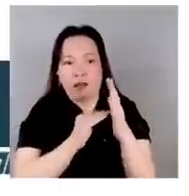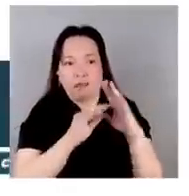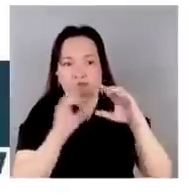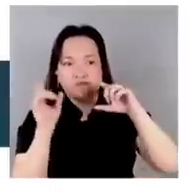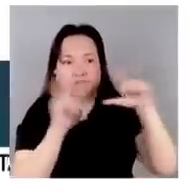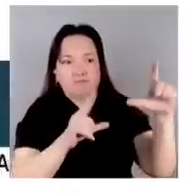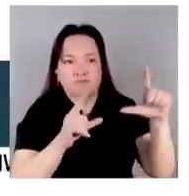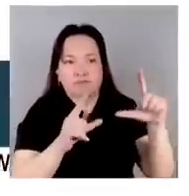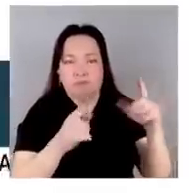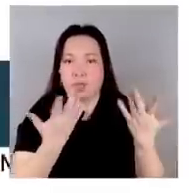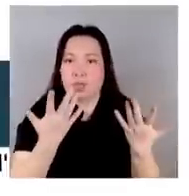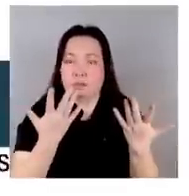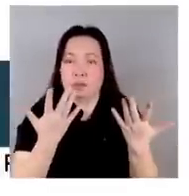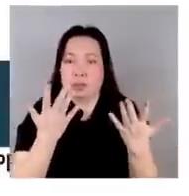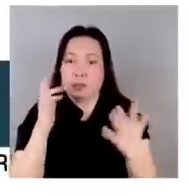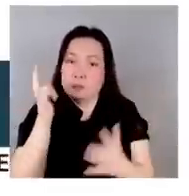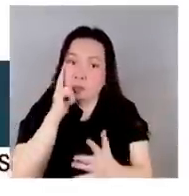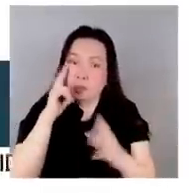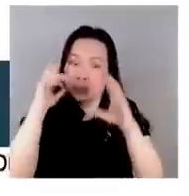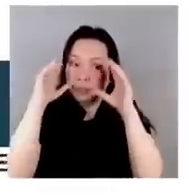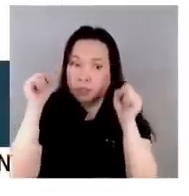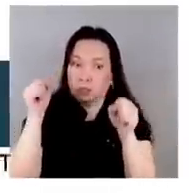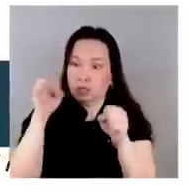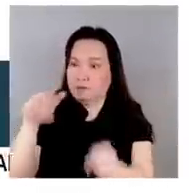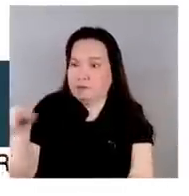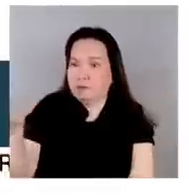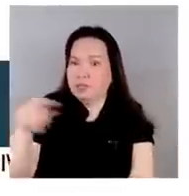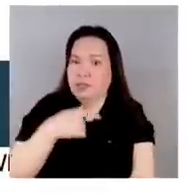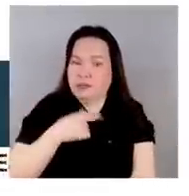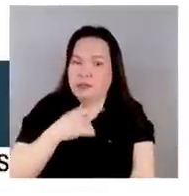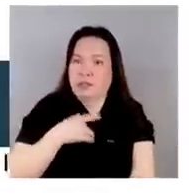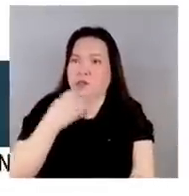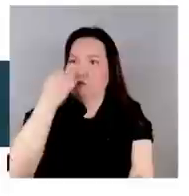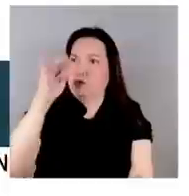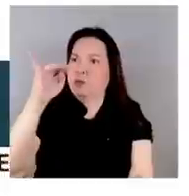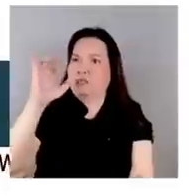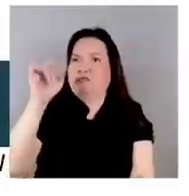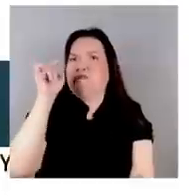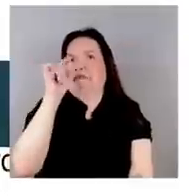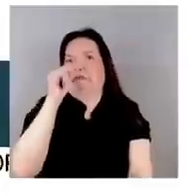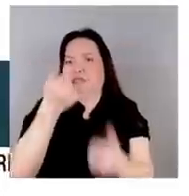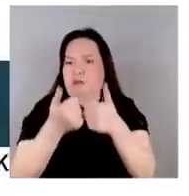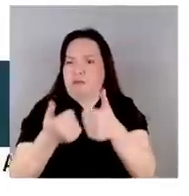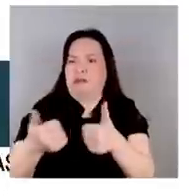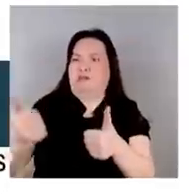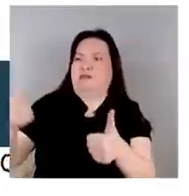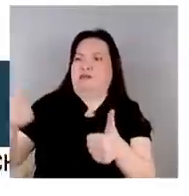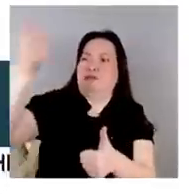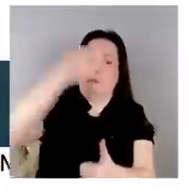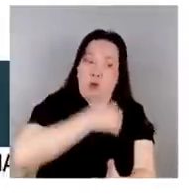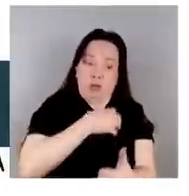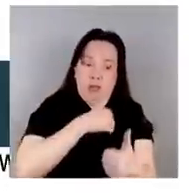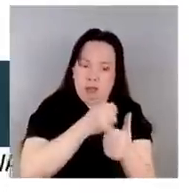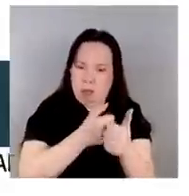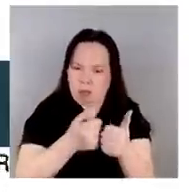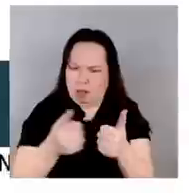former President Rodrigo Duterte, if they are telling the ICC that he is ultimately the one responsible for these